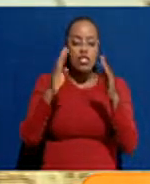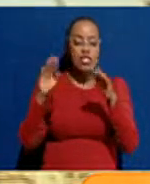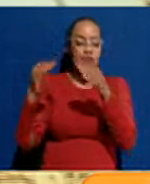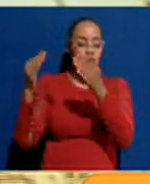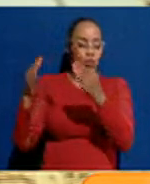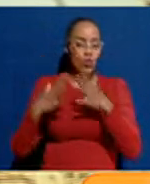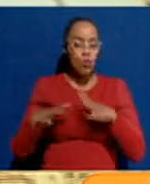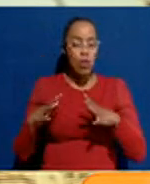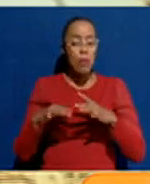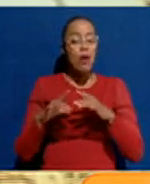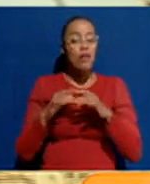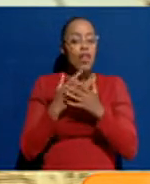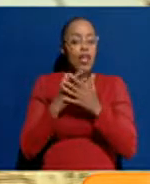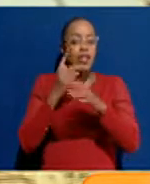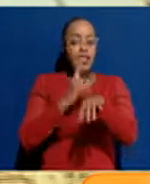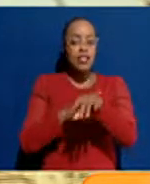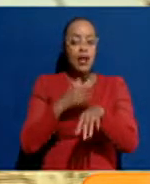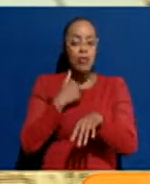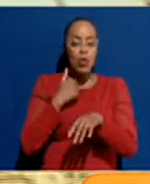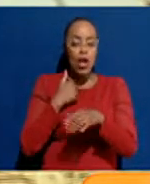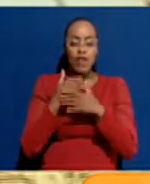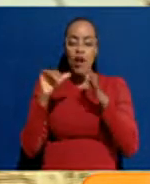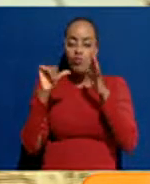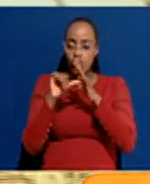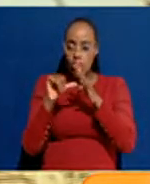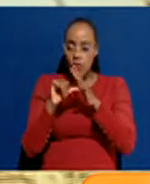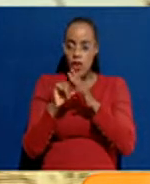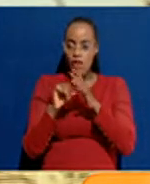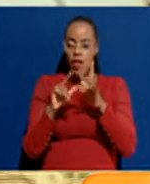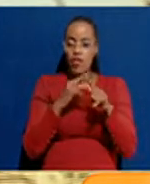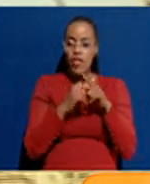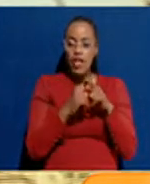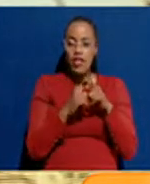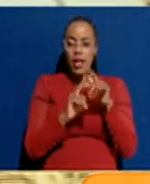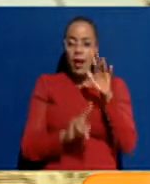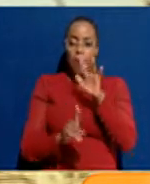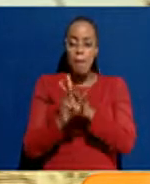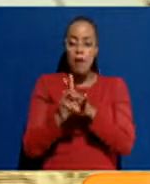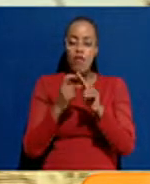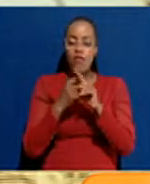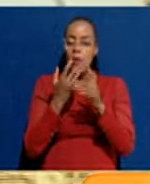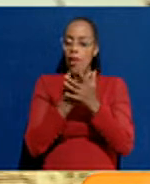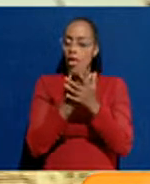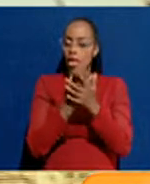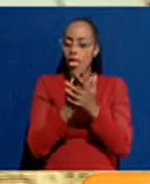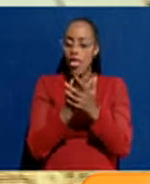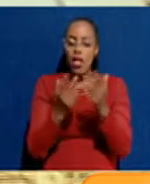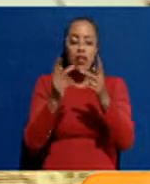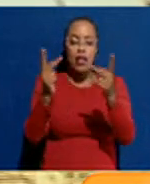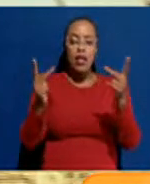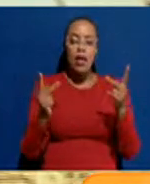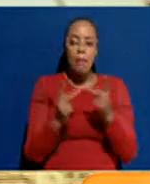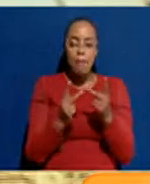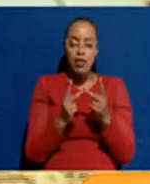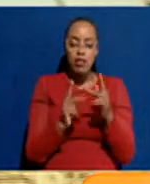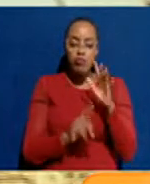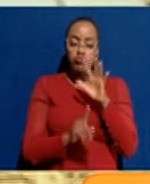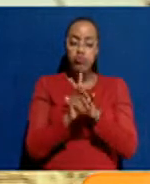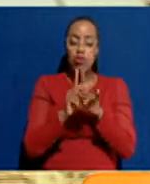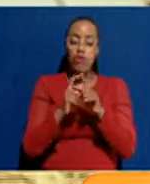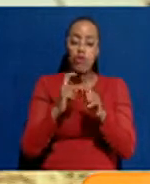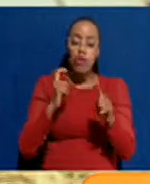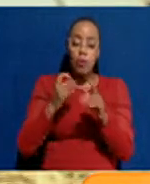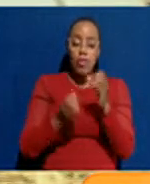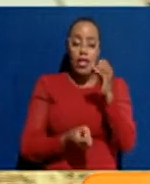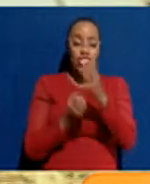So whenever you have a disturbance, the disturbance could be coming from any part of that network. It can be coming from generation,